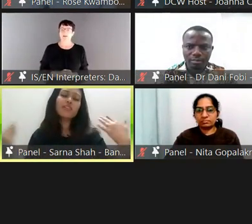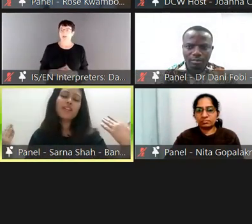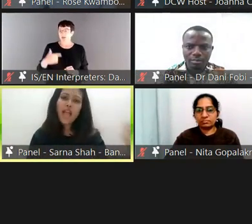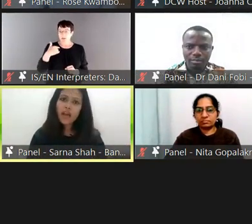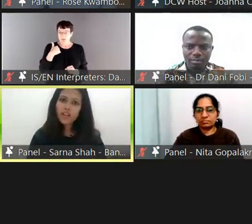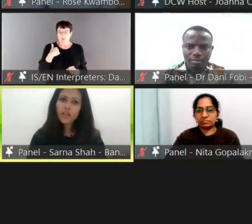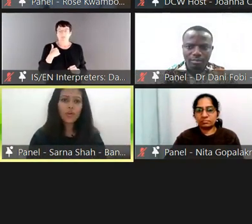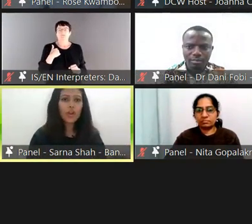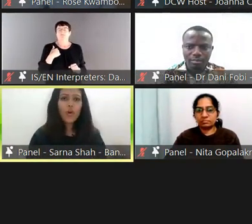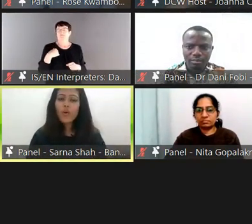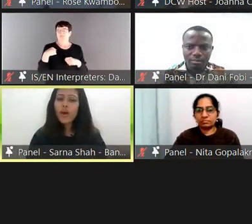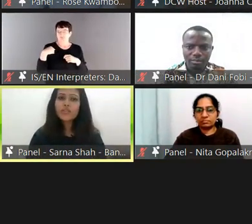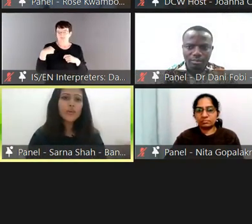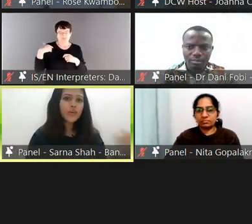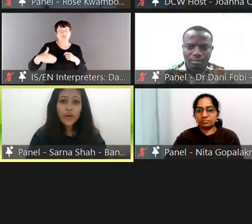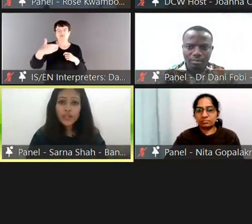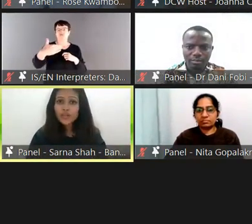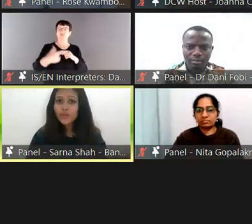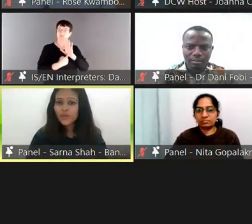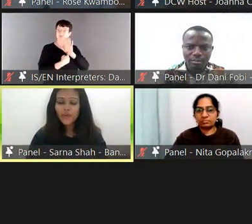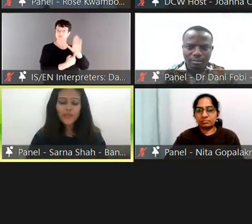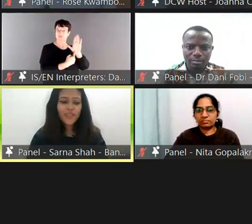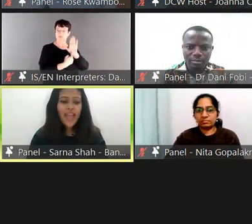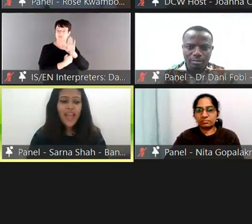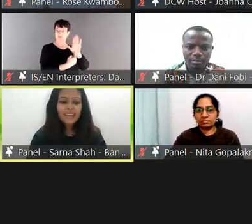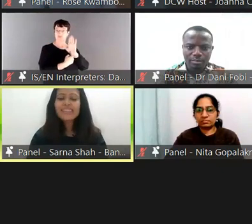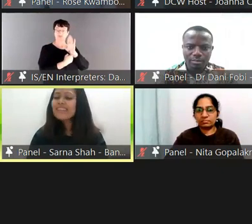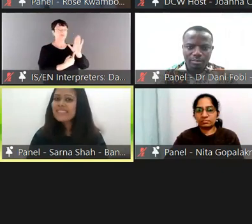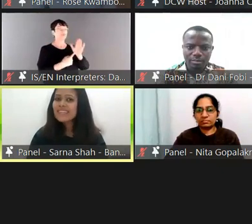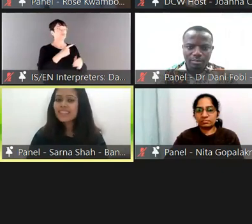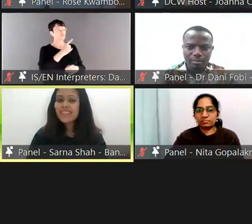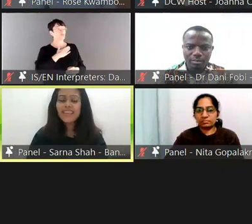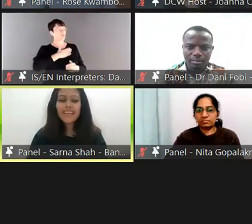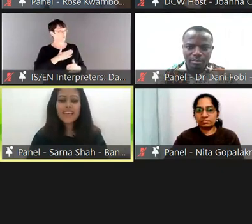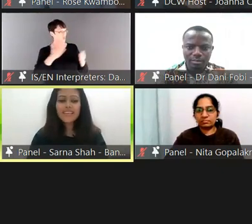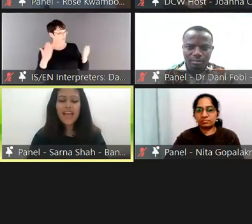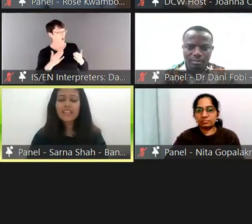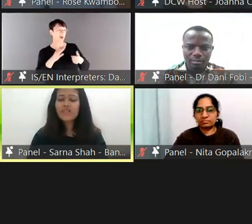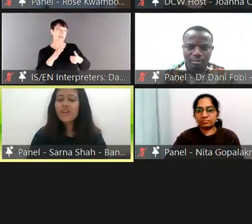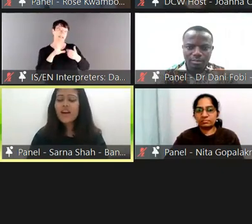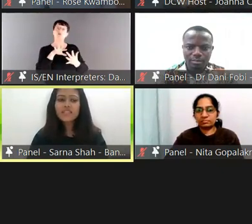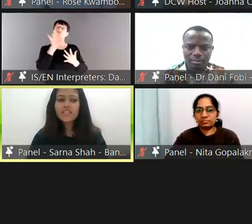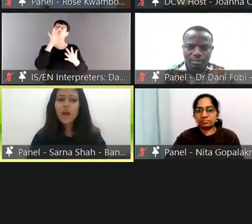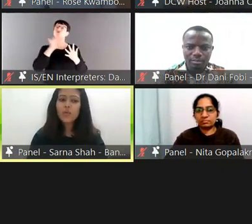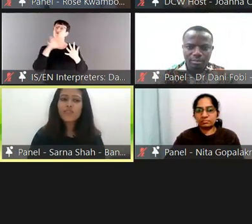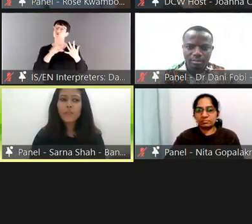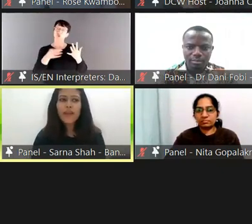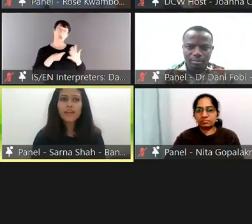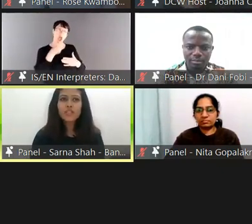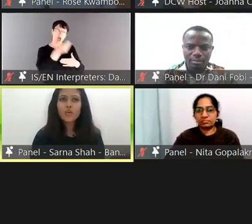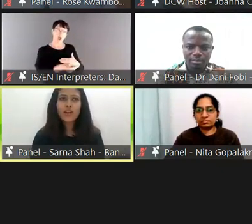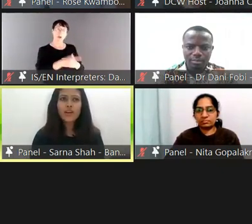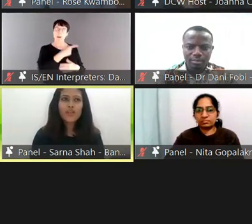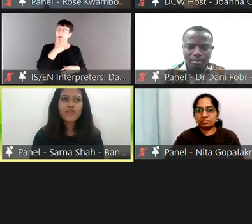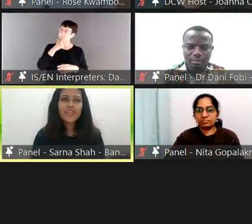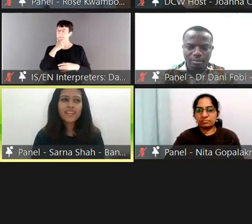option available. What do you want to do? And the interesting thing is that some of the